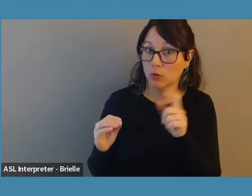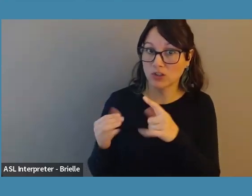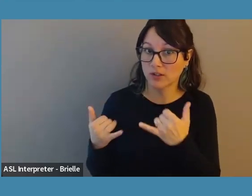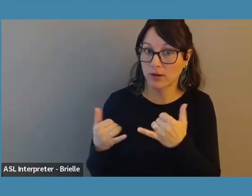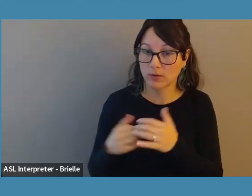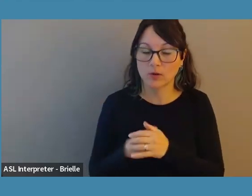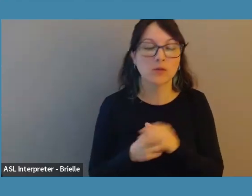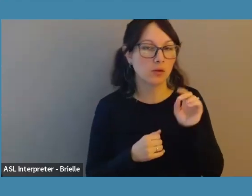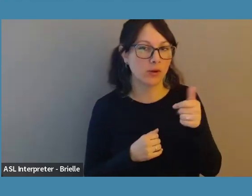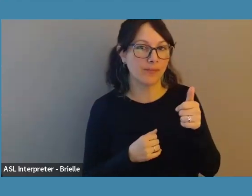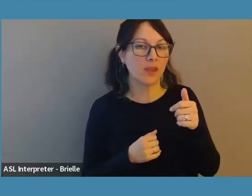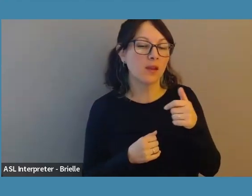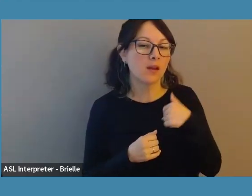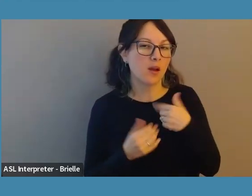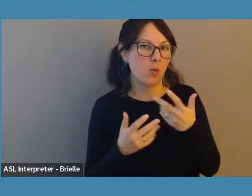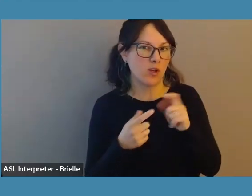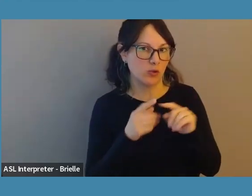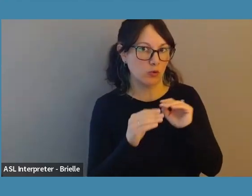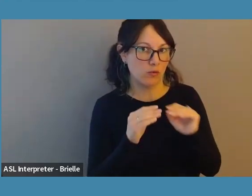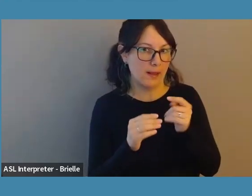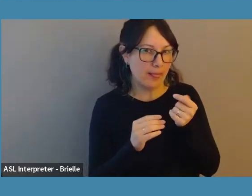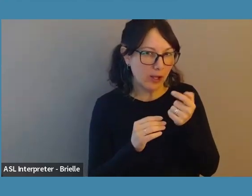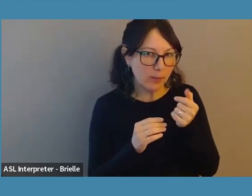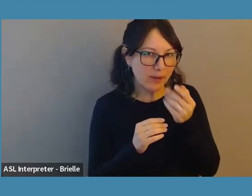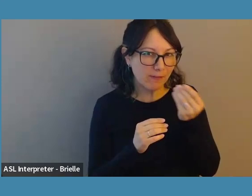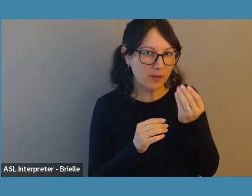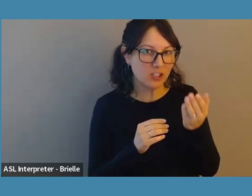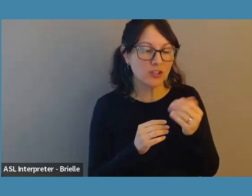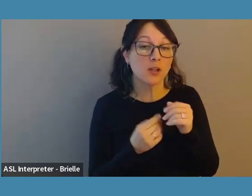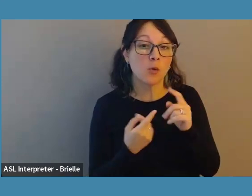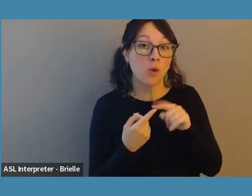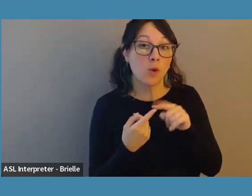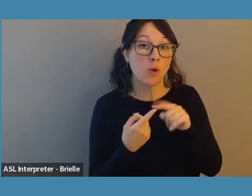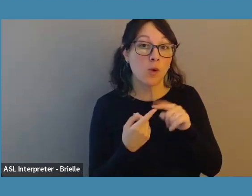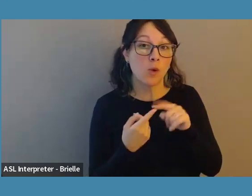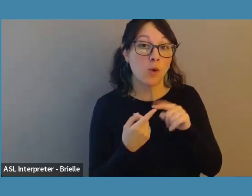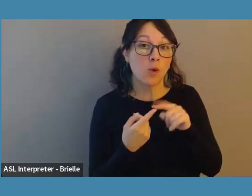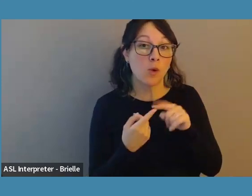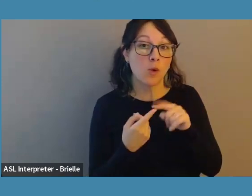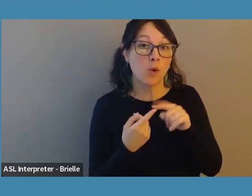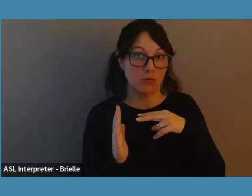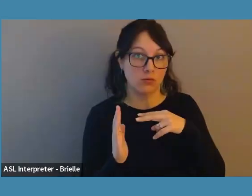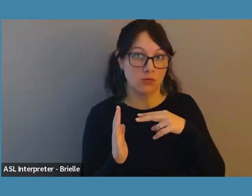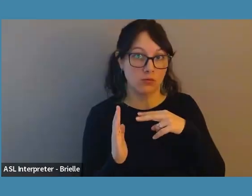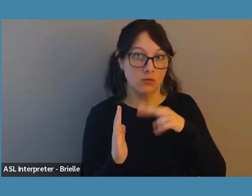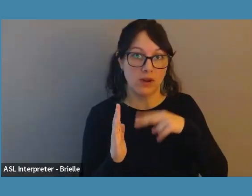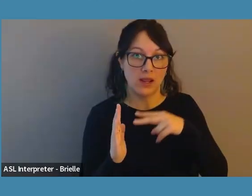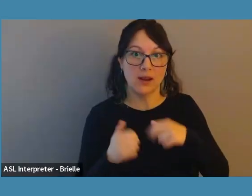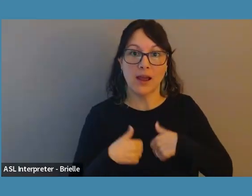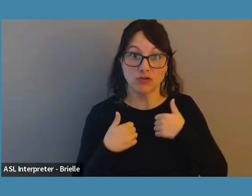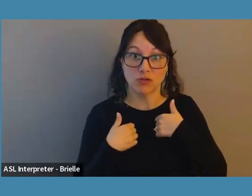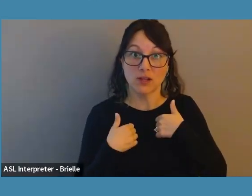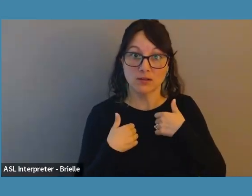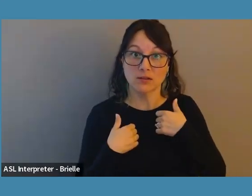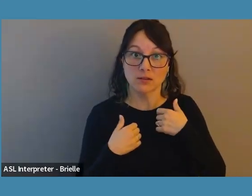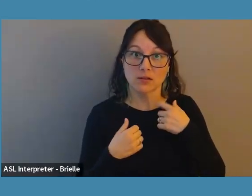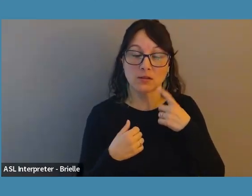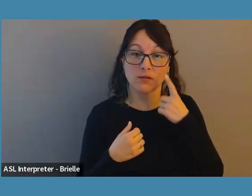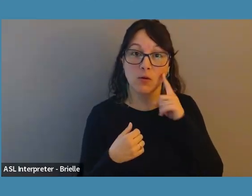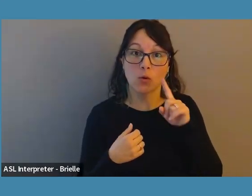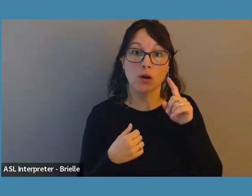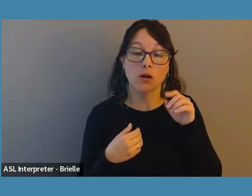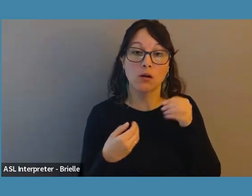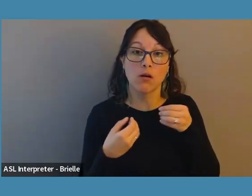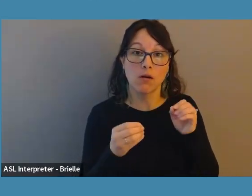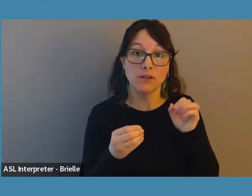now. Okay, I just wanted to correct a little bit of information when I read out the address for the Office